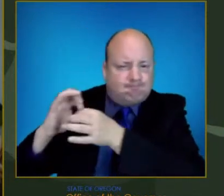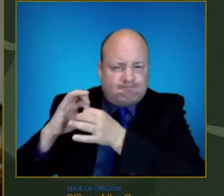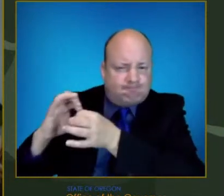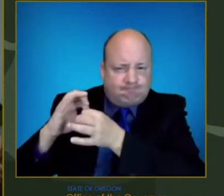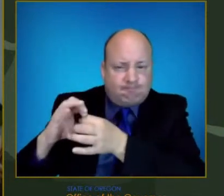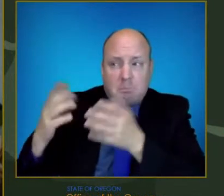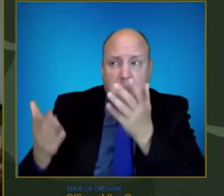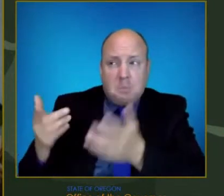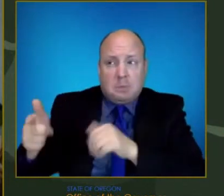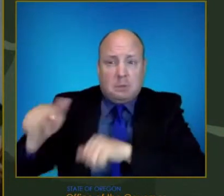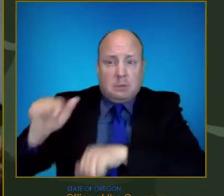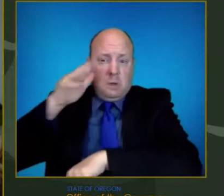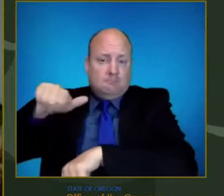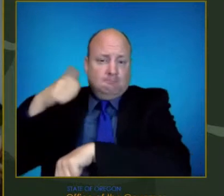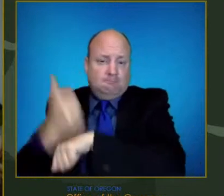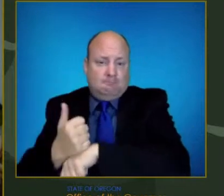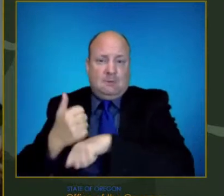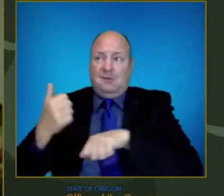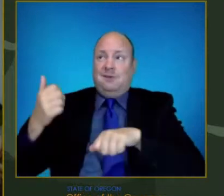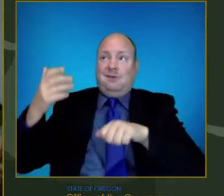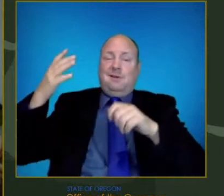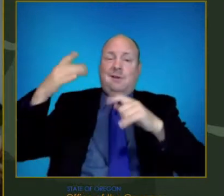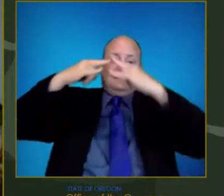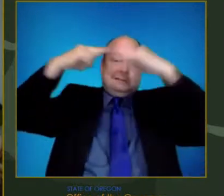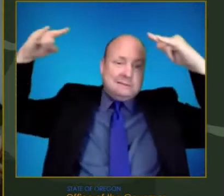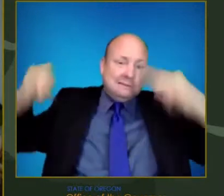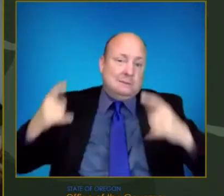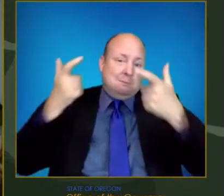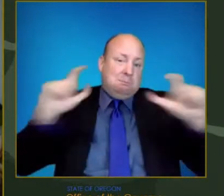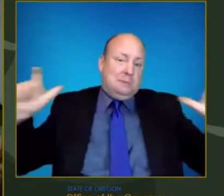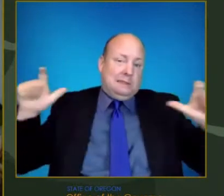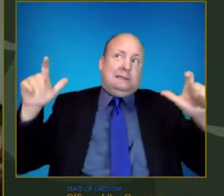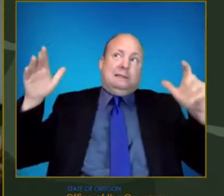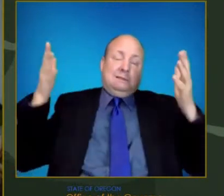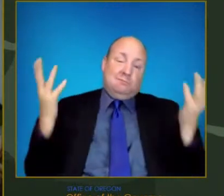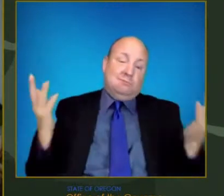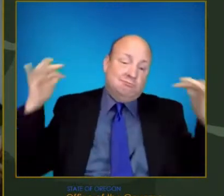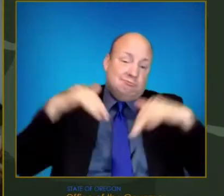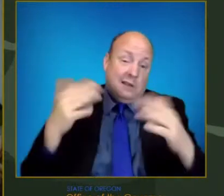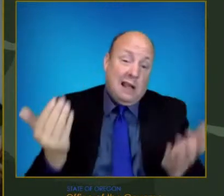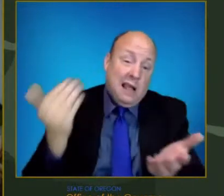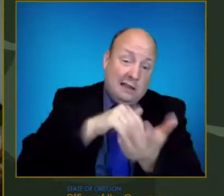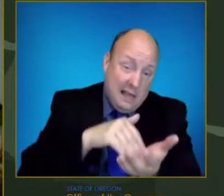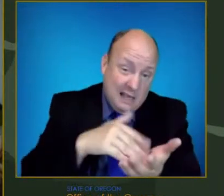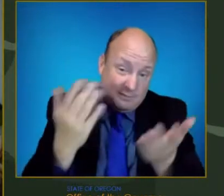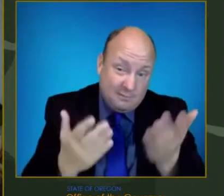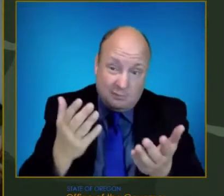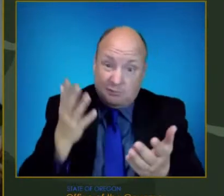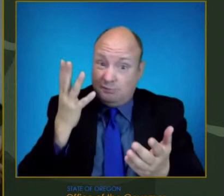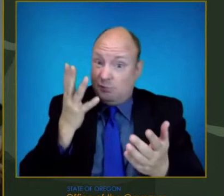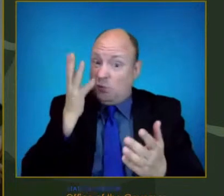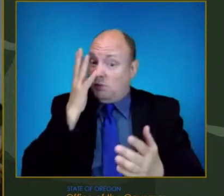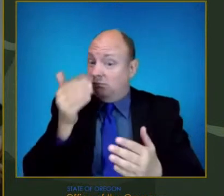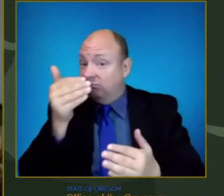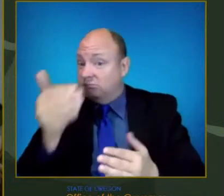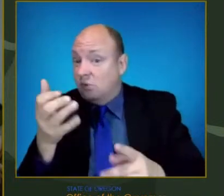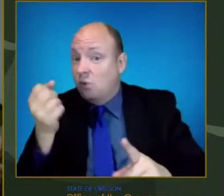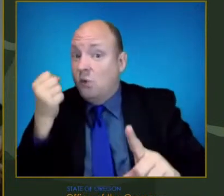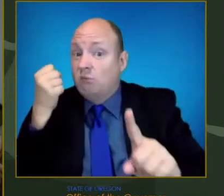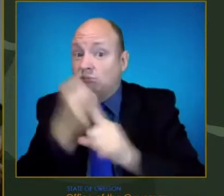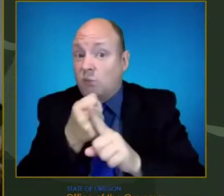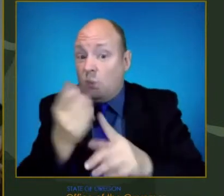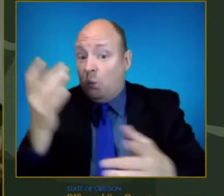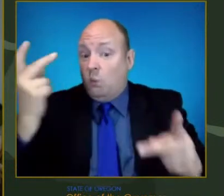in or very near neighborhoods that have been disproportionately impacted by COVID. And we're also working with organizers to